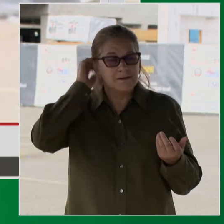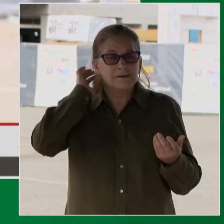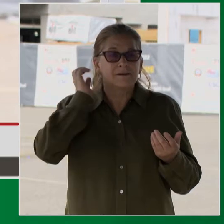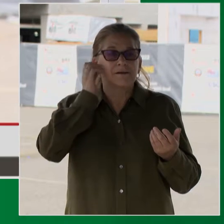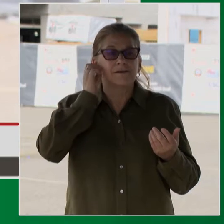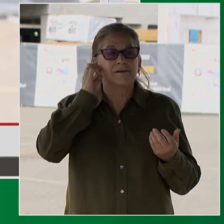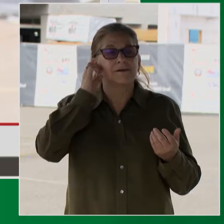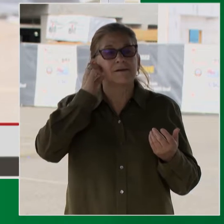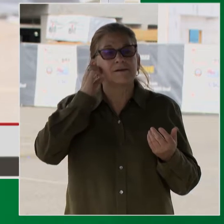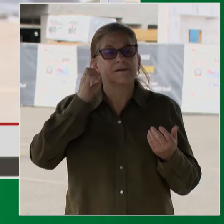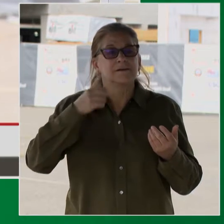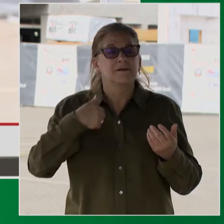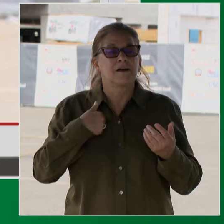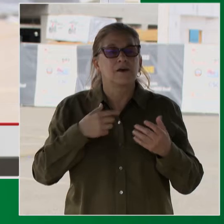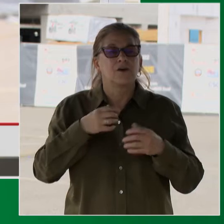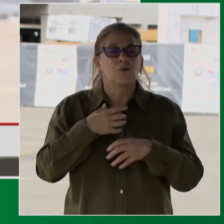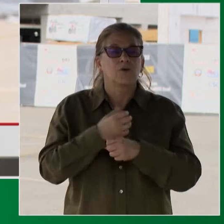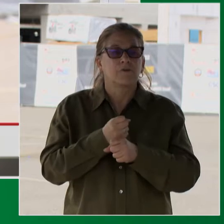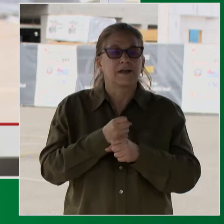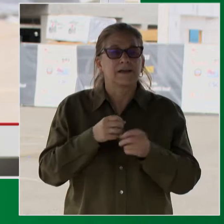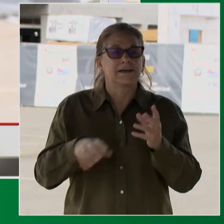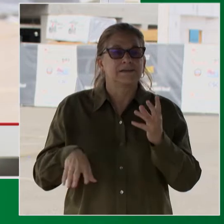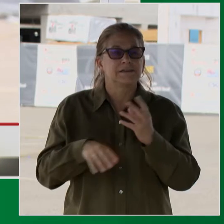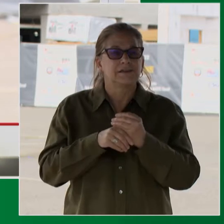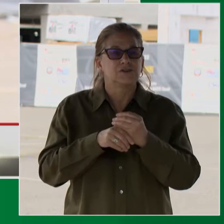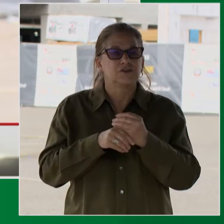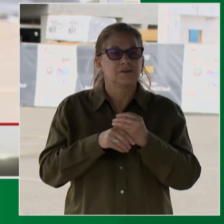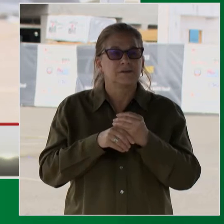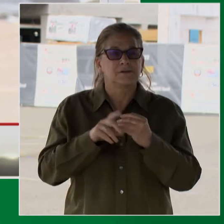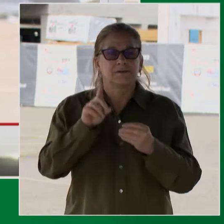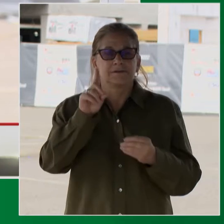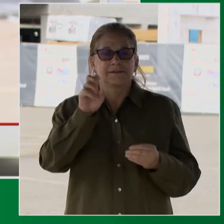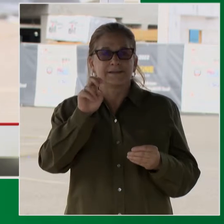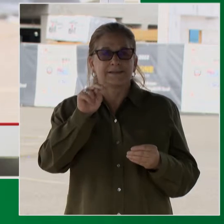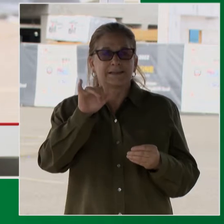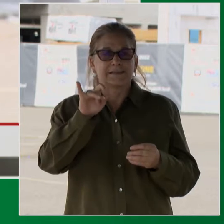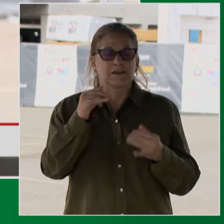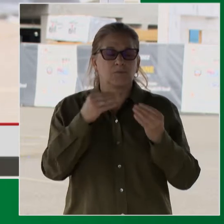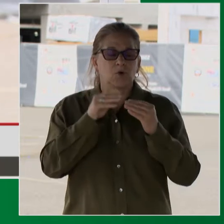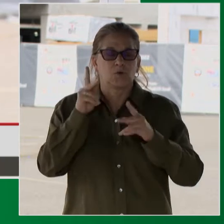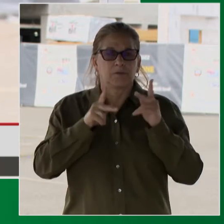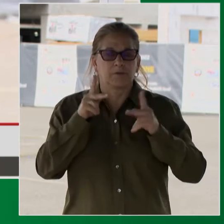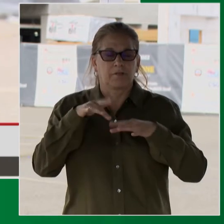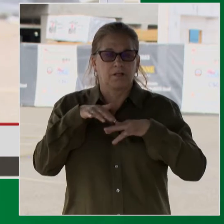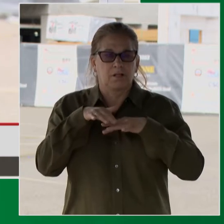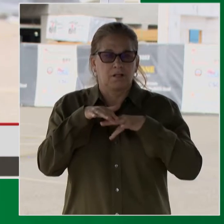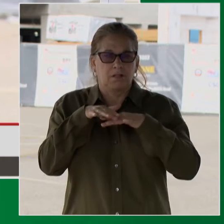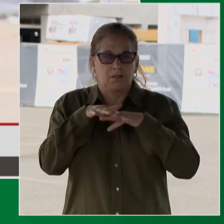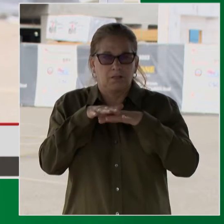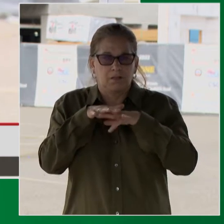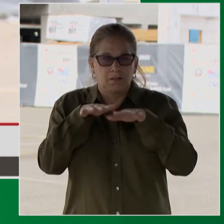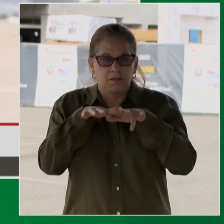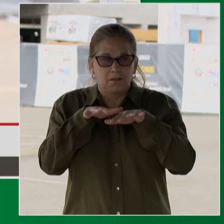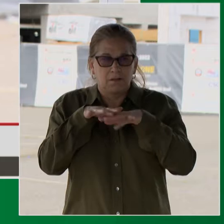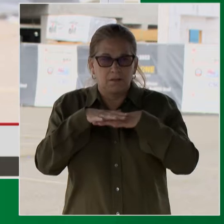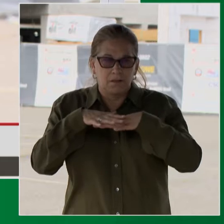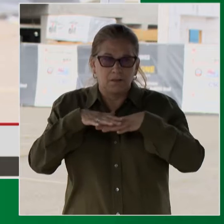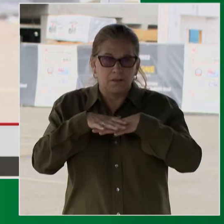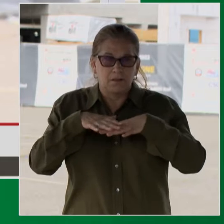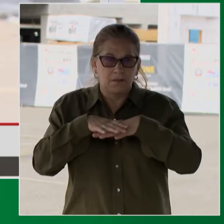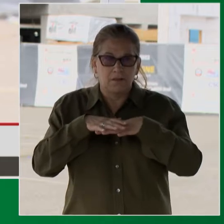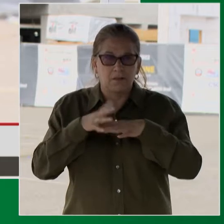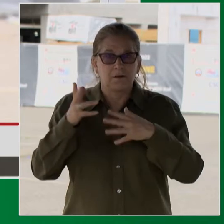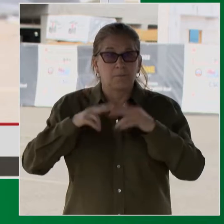in our future land use map. It allows us to ensure that we can build more housing. We know the mayor has set a goal